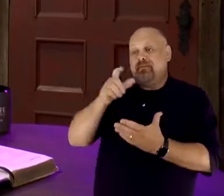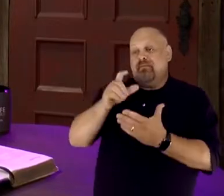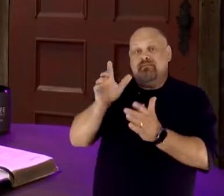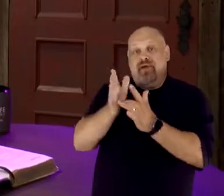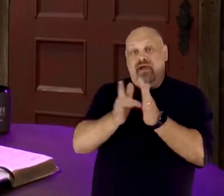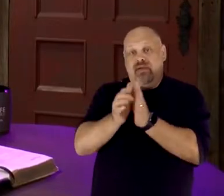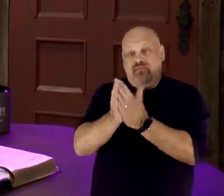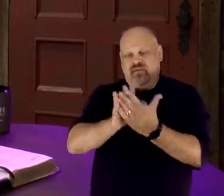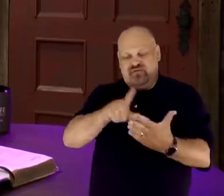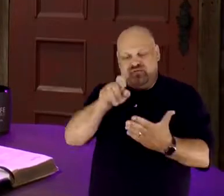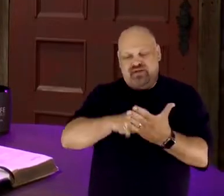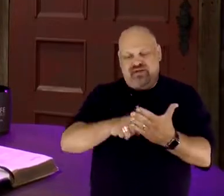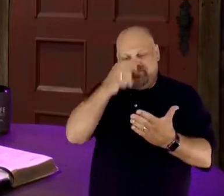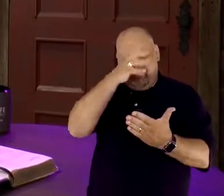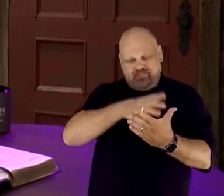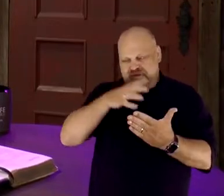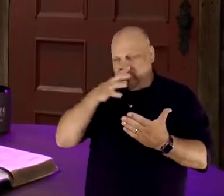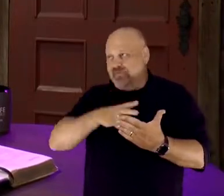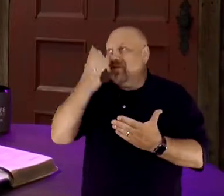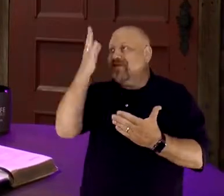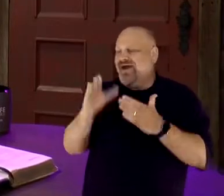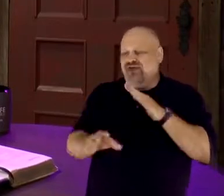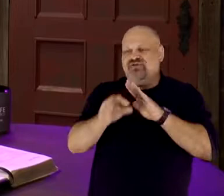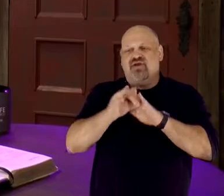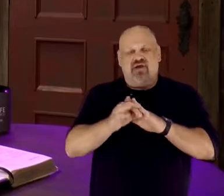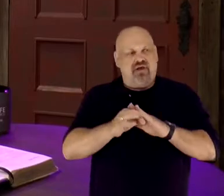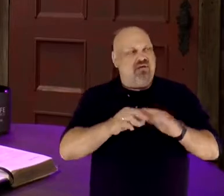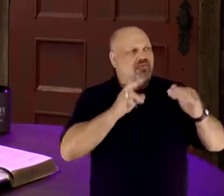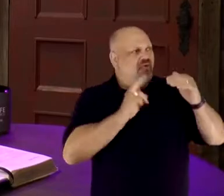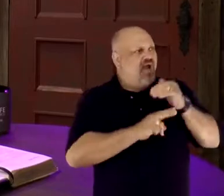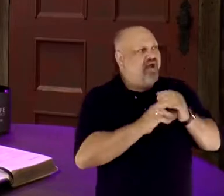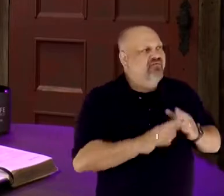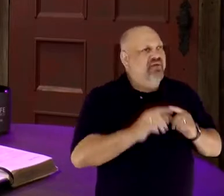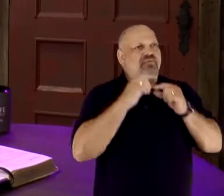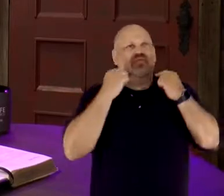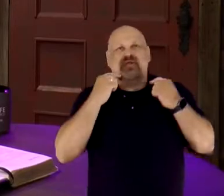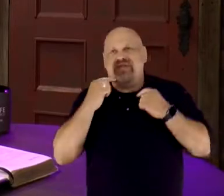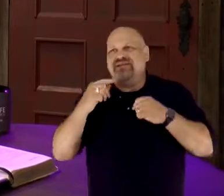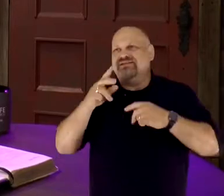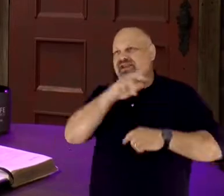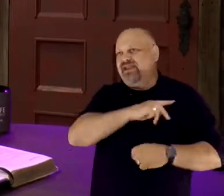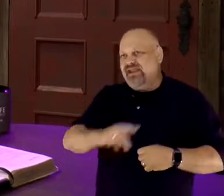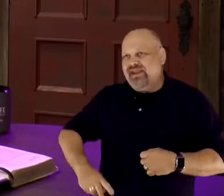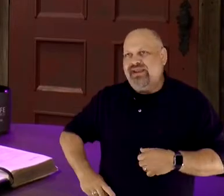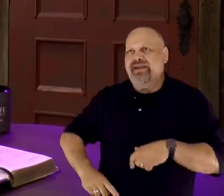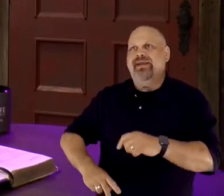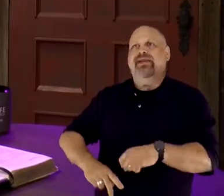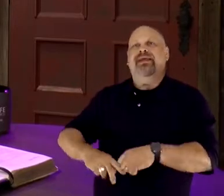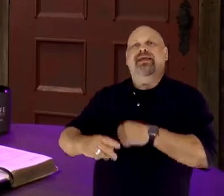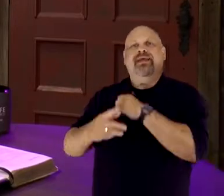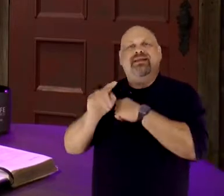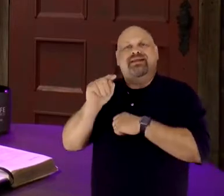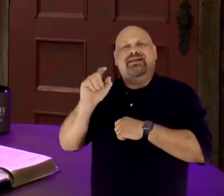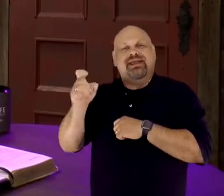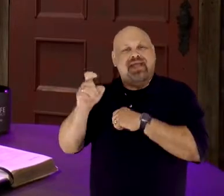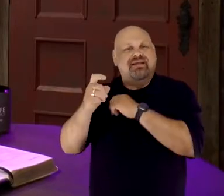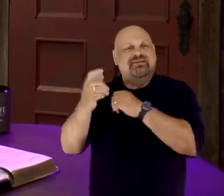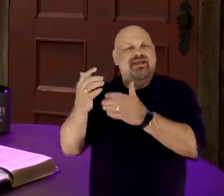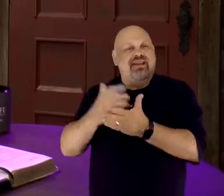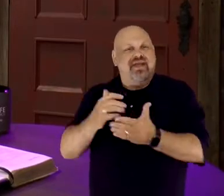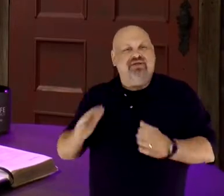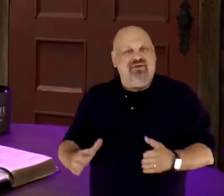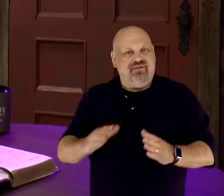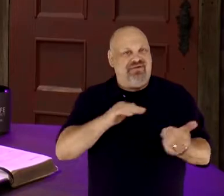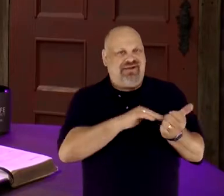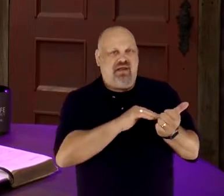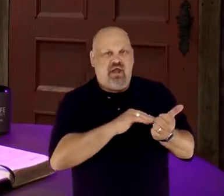prophets, priests, kings, fishermen, tax collectors, tent makers, shepherds, and even a physician. God works through